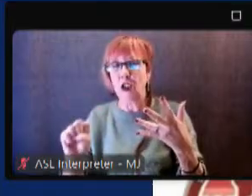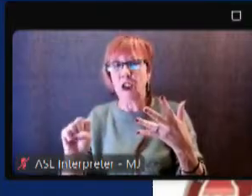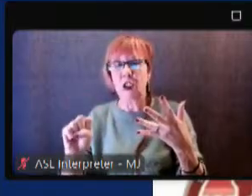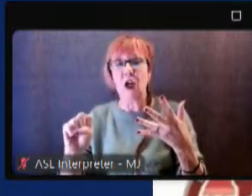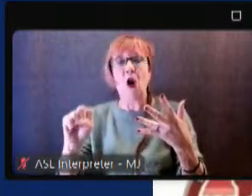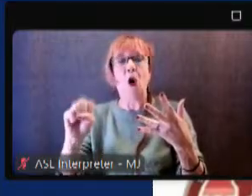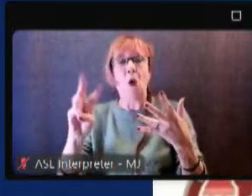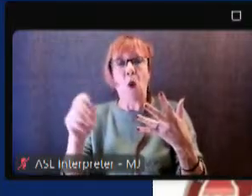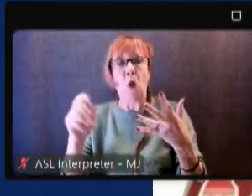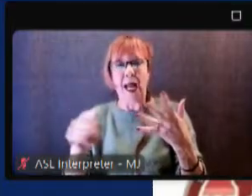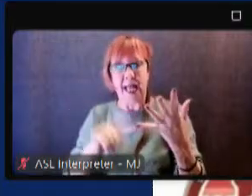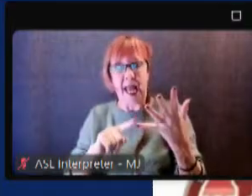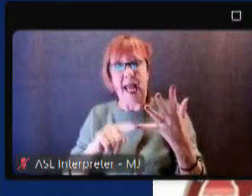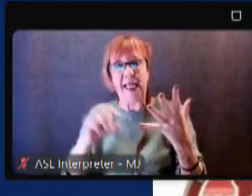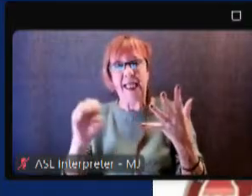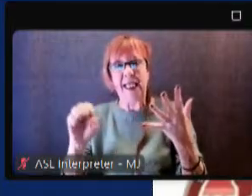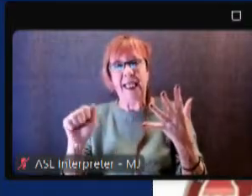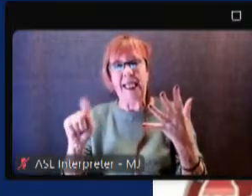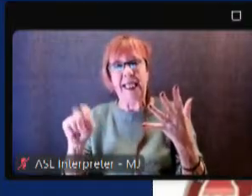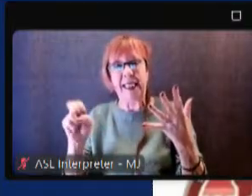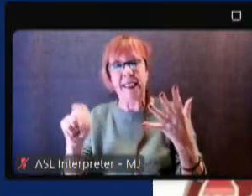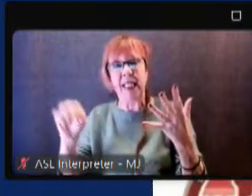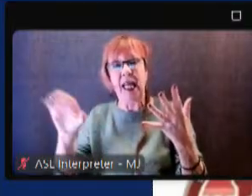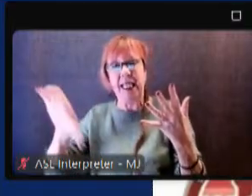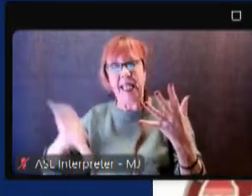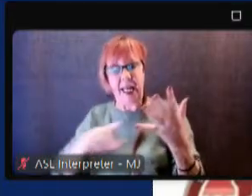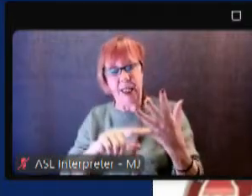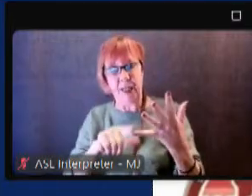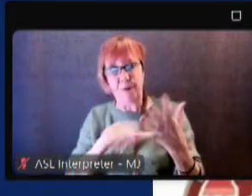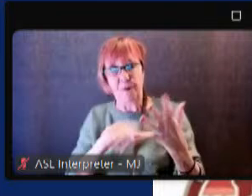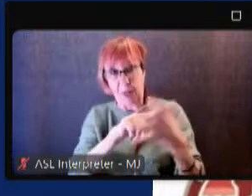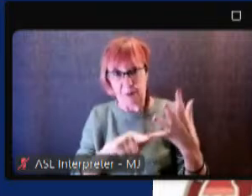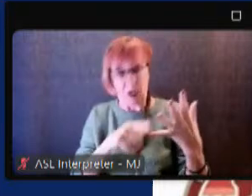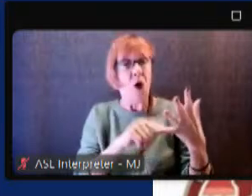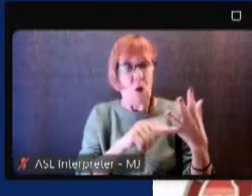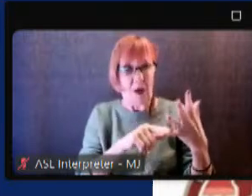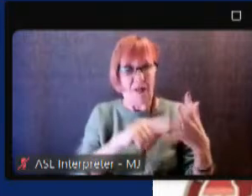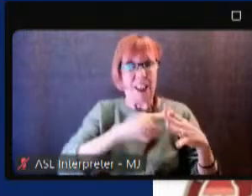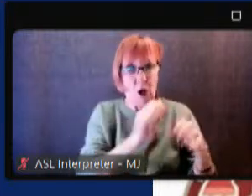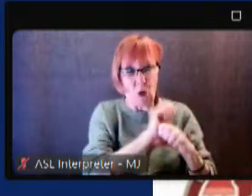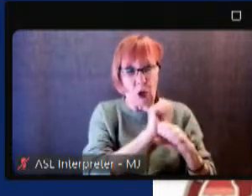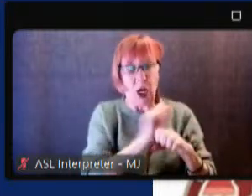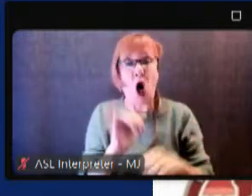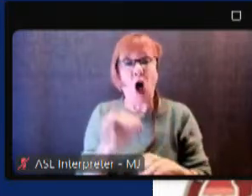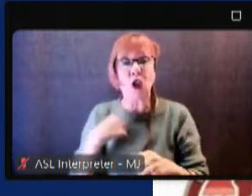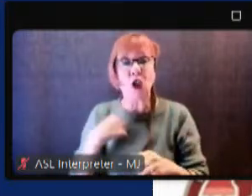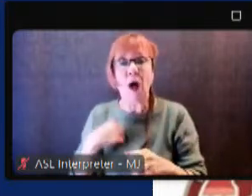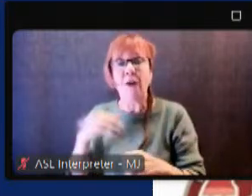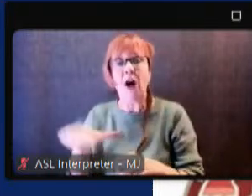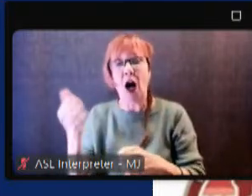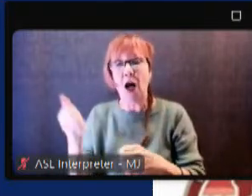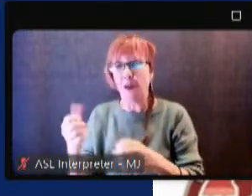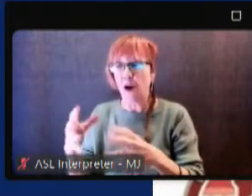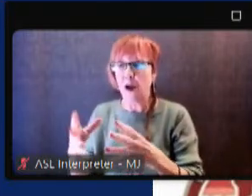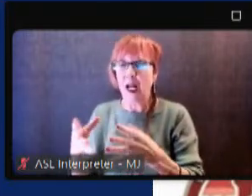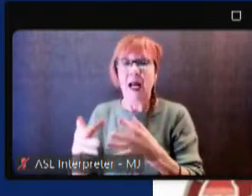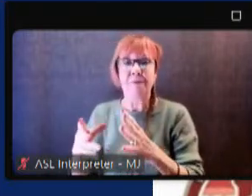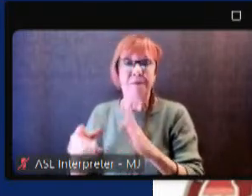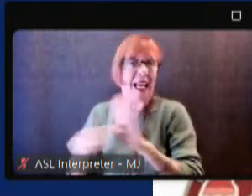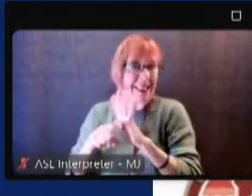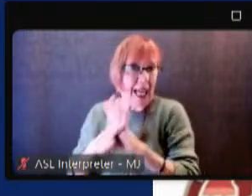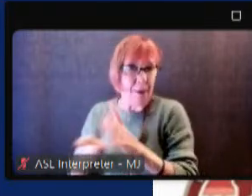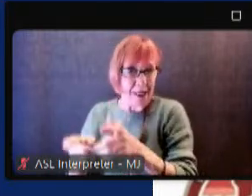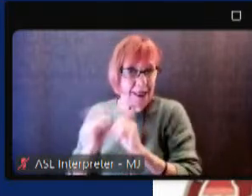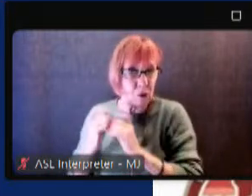We also have mission assignments for certain private nonprofits, so Lifeline Fellowship,